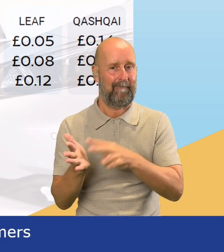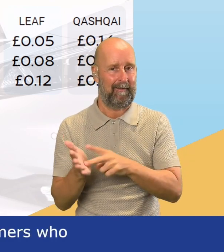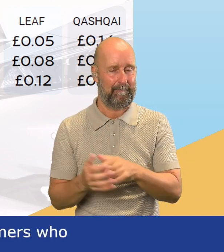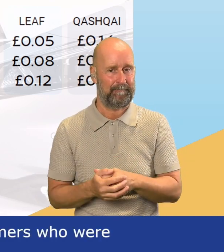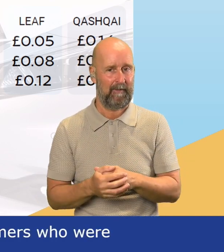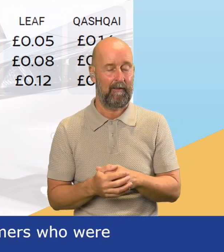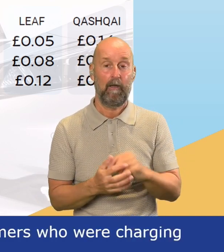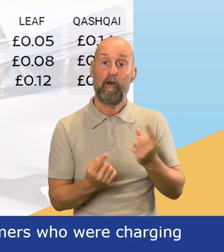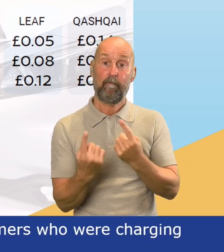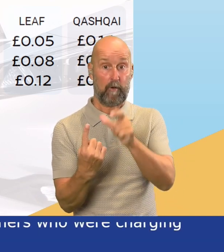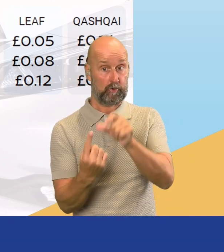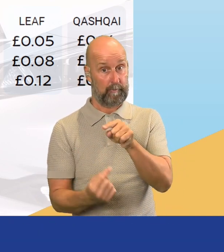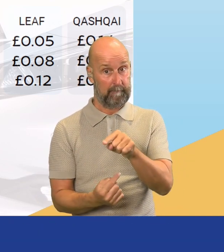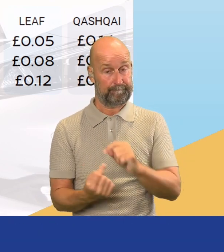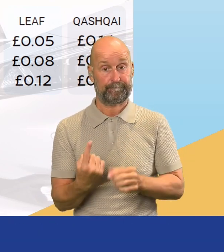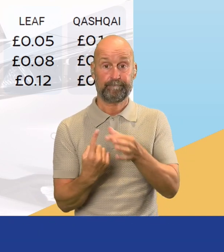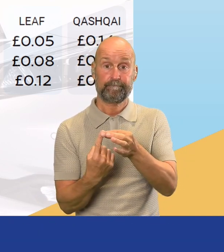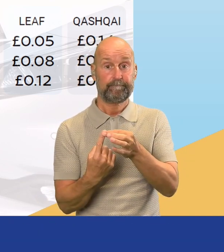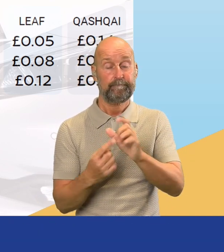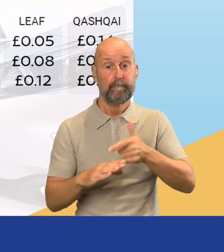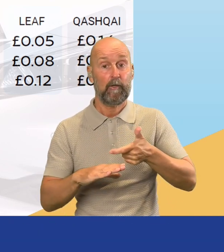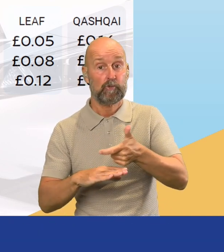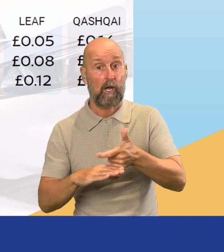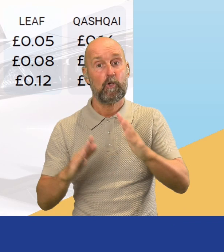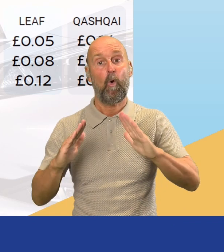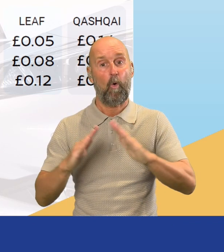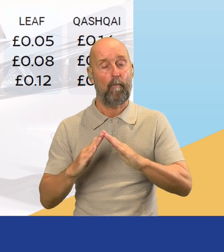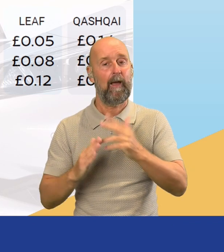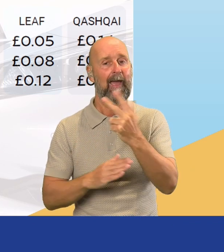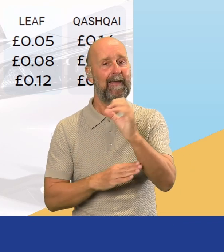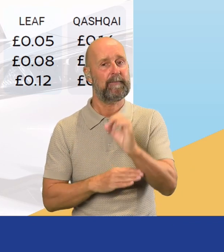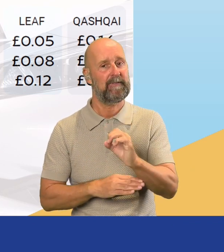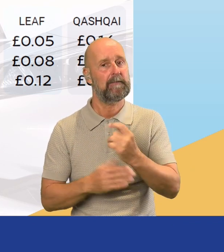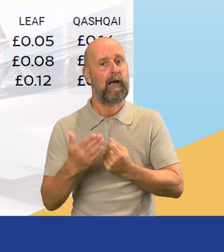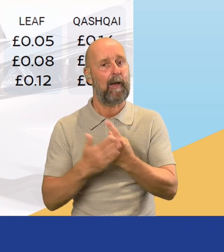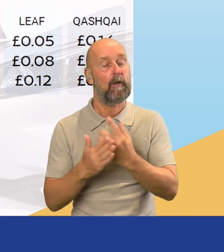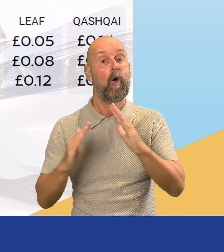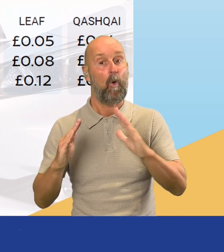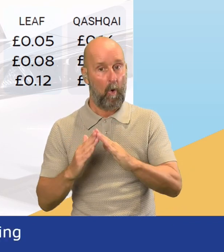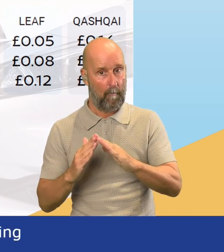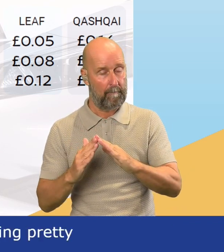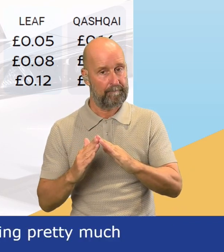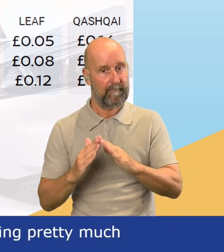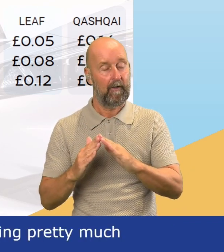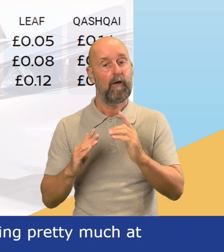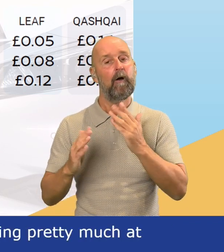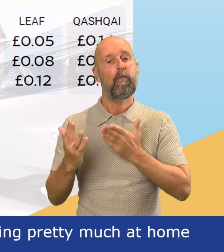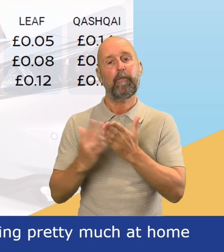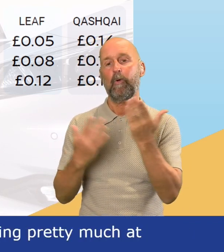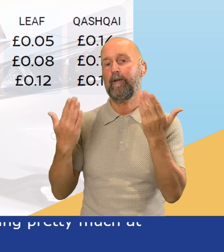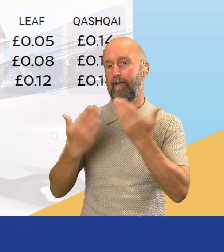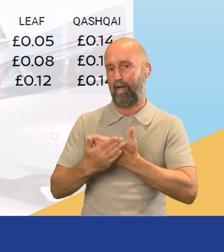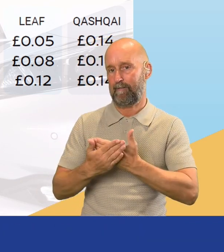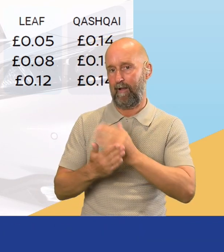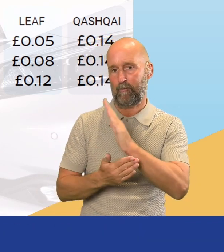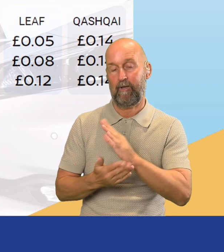first customer, they're charging pretty much at home. 80% they're charging at home, and they're going to use an overnight tariff. So we get a